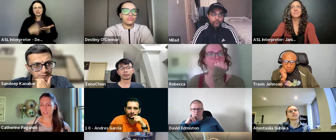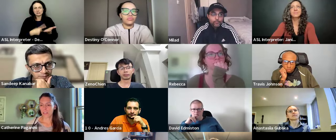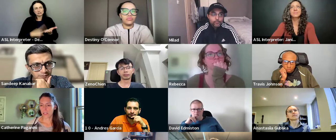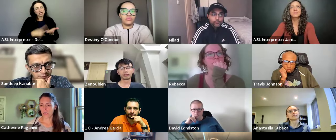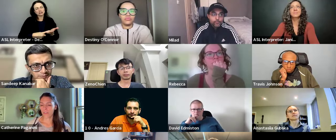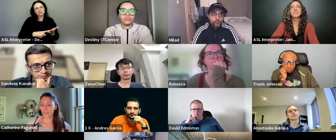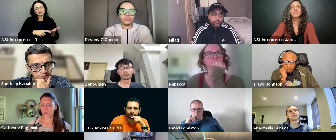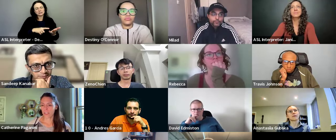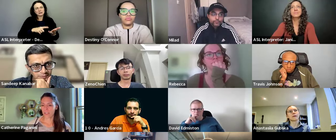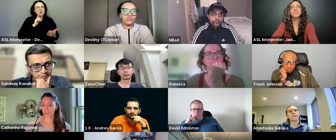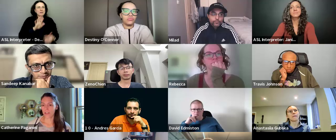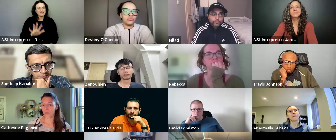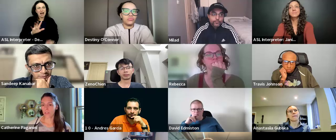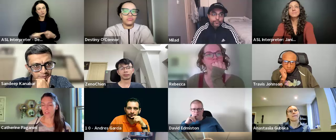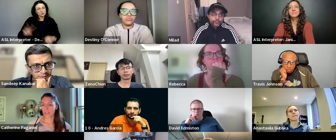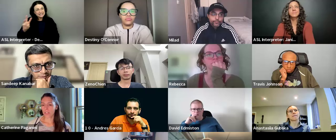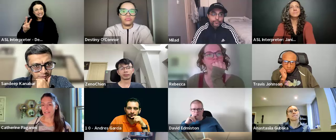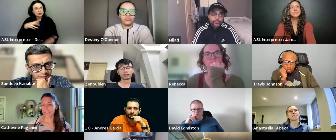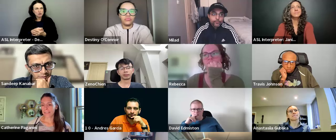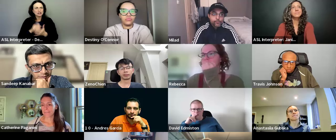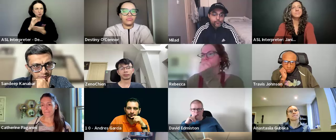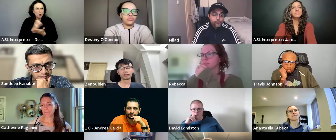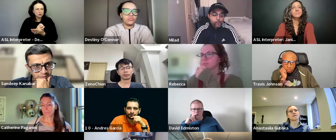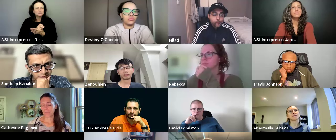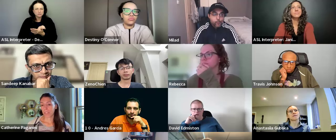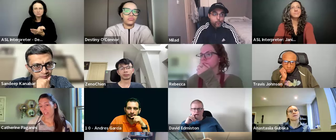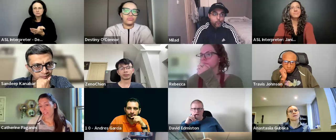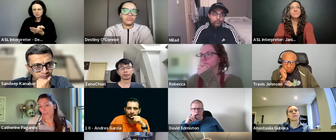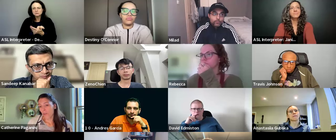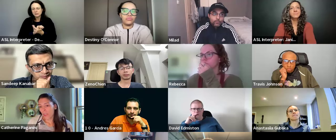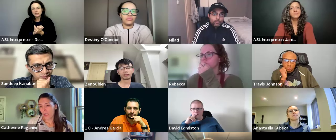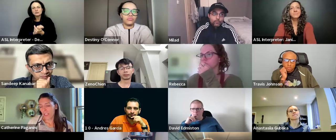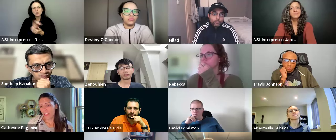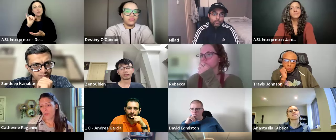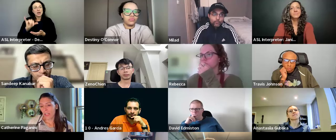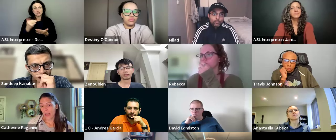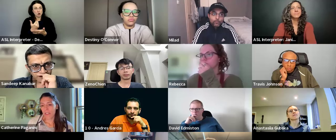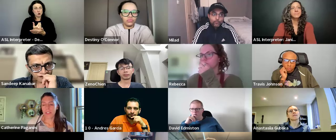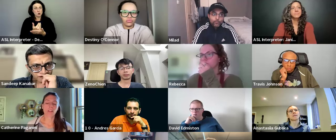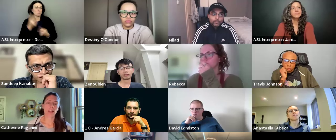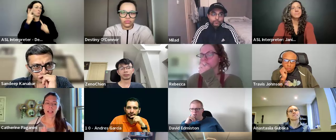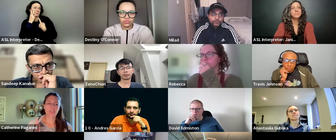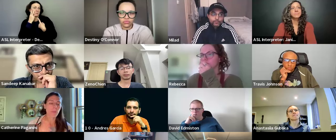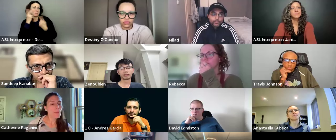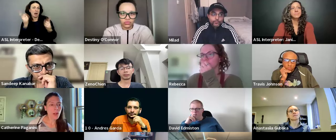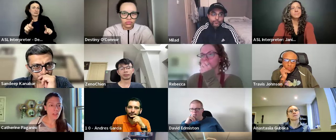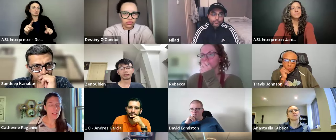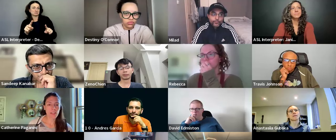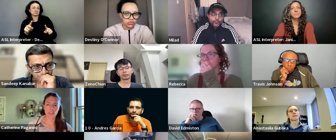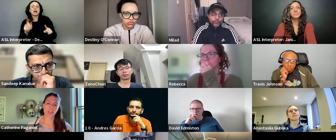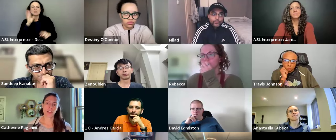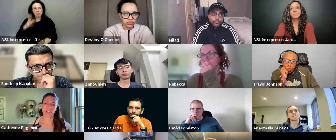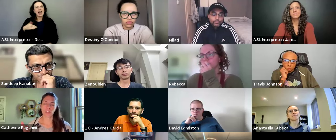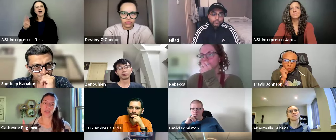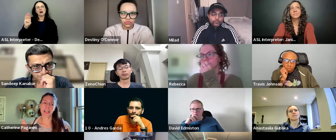and then 5 to 6, the crash course. So that's a new thing. Let's see what it happens. They're gonna have a